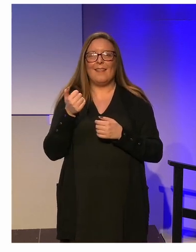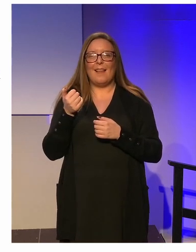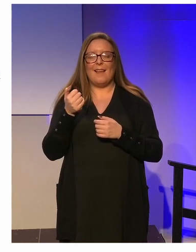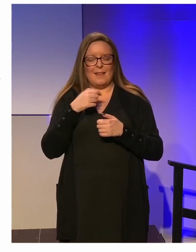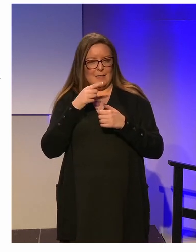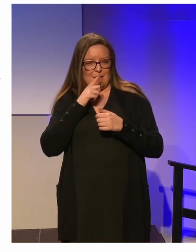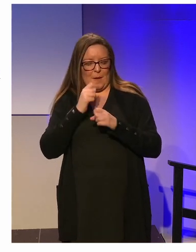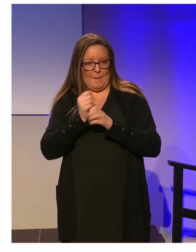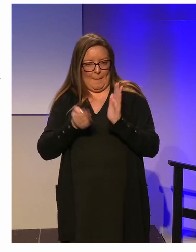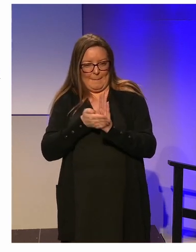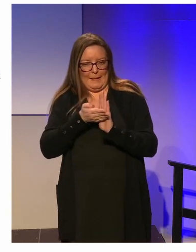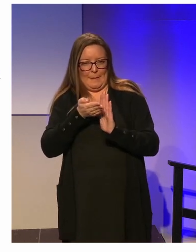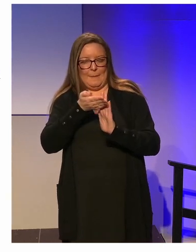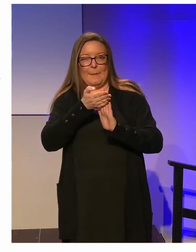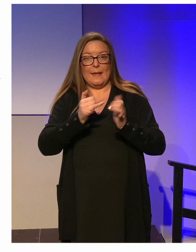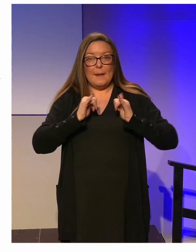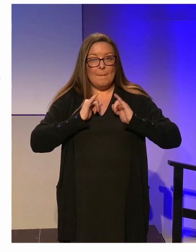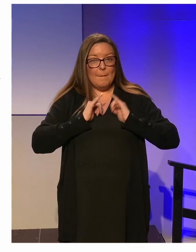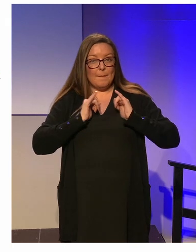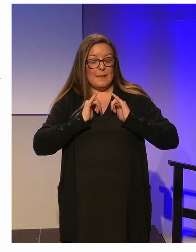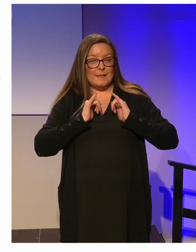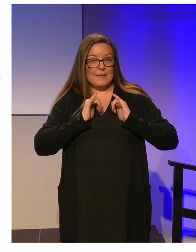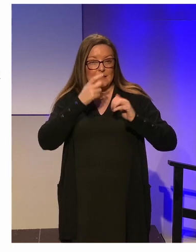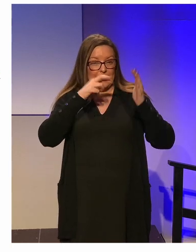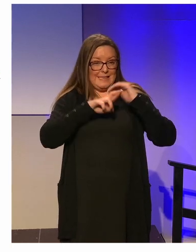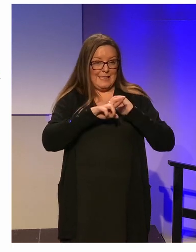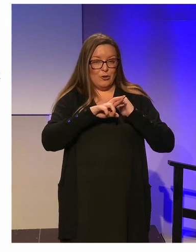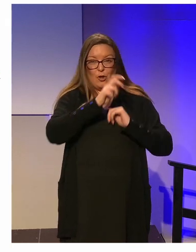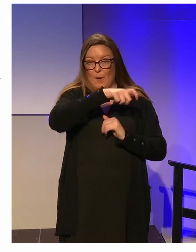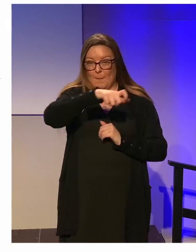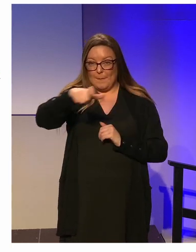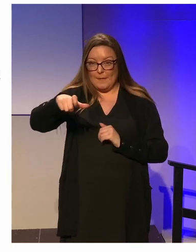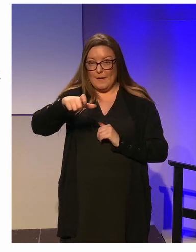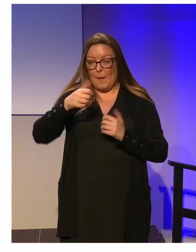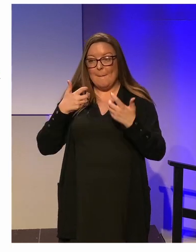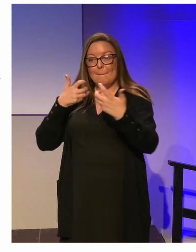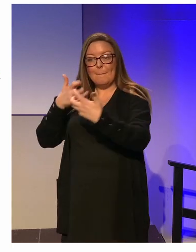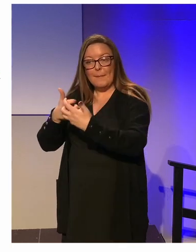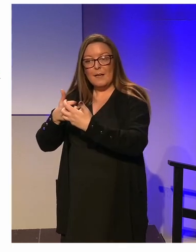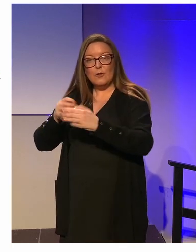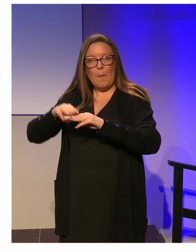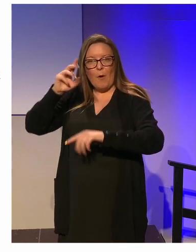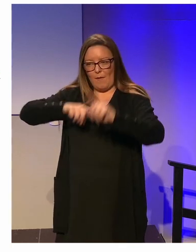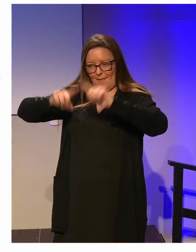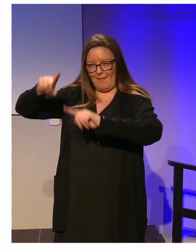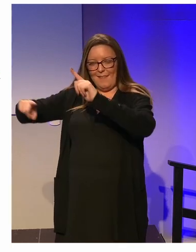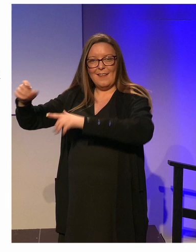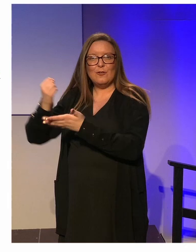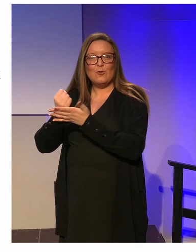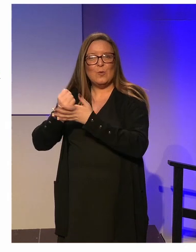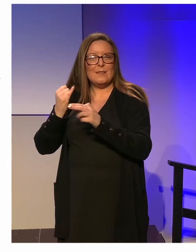building the capacity of the classroom practitioner to meet the need of a more diverse range of students within that